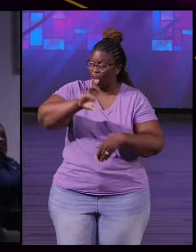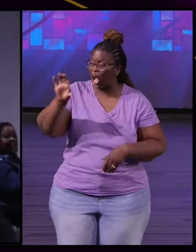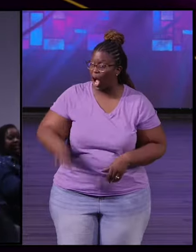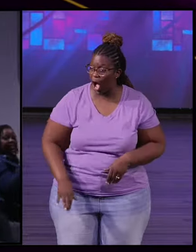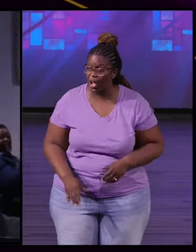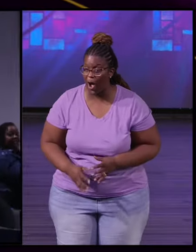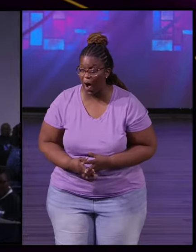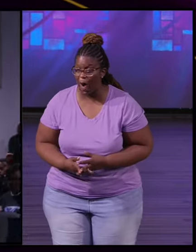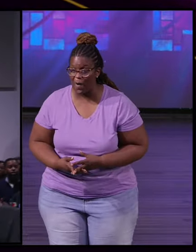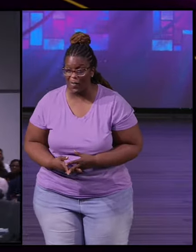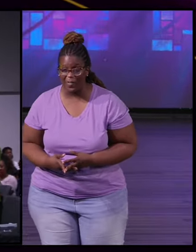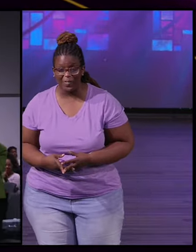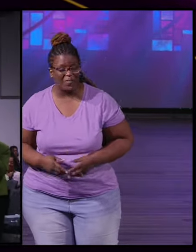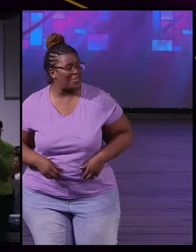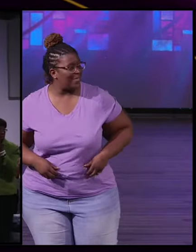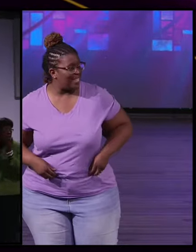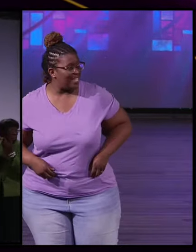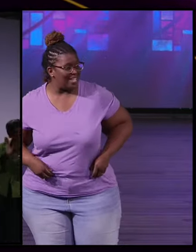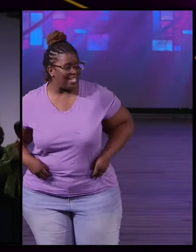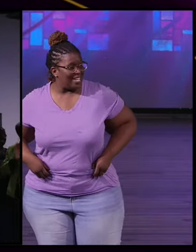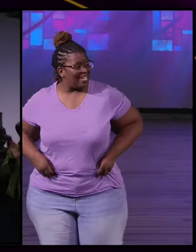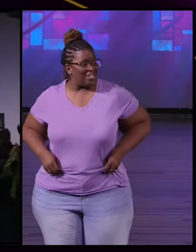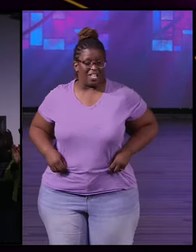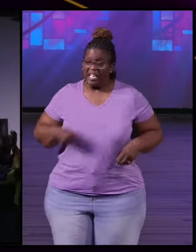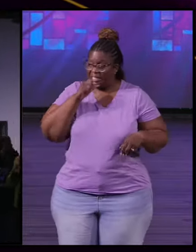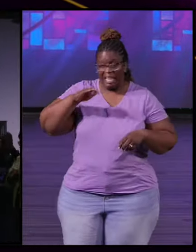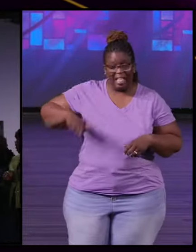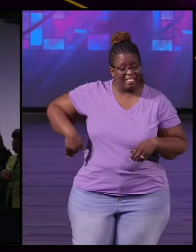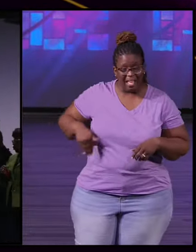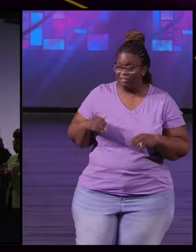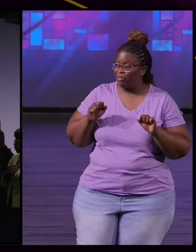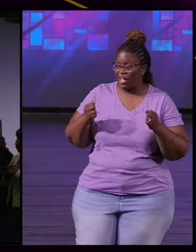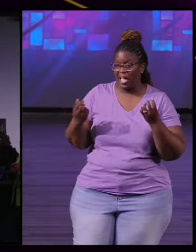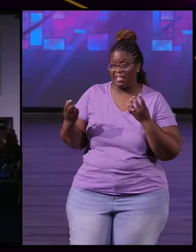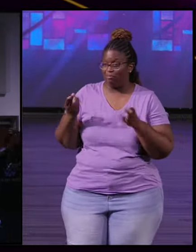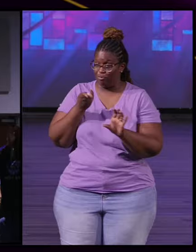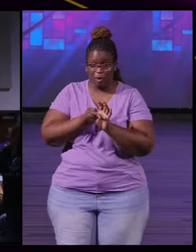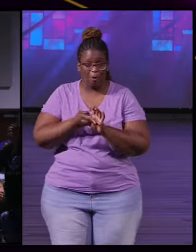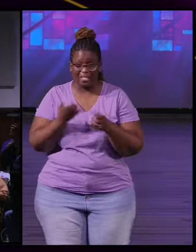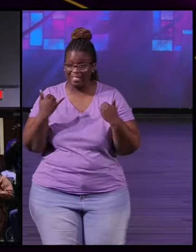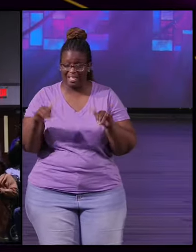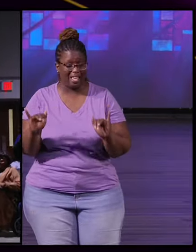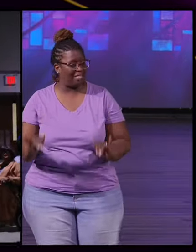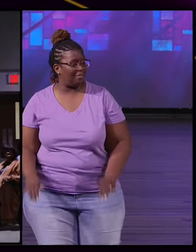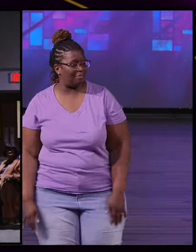Hi in Chicago. Come on, it's not too late for you to come.